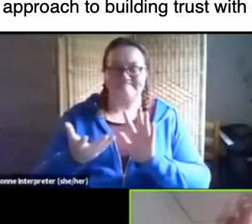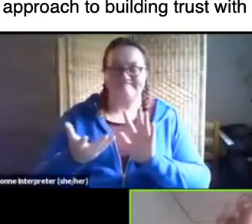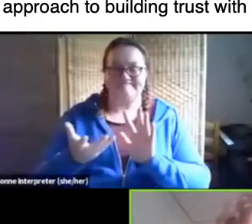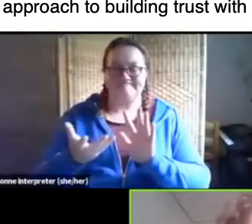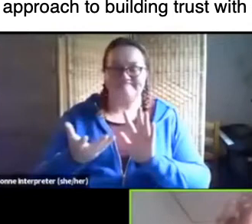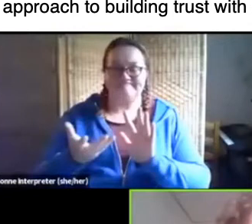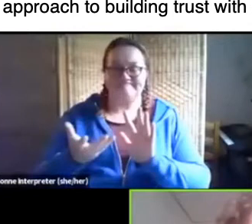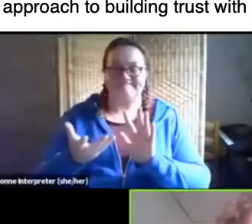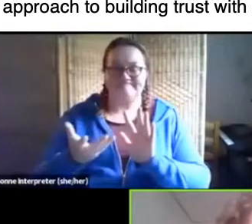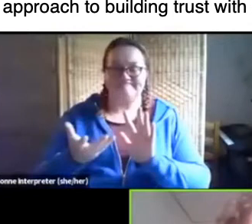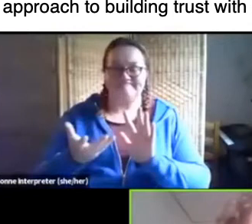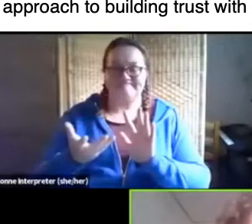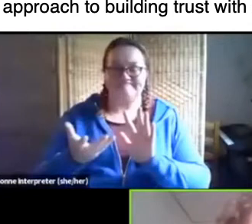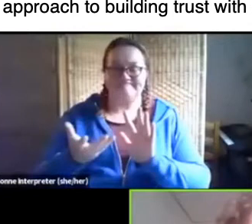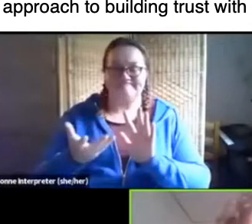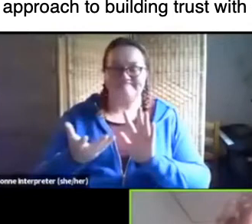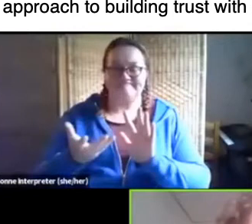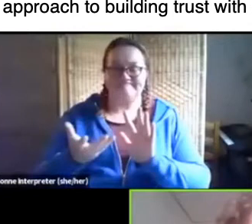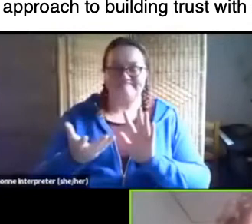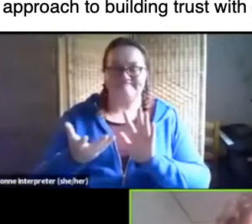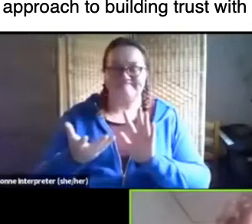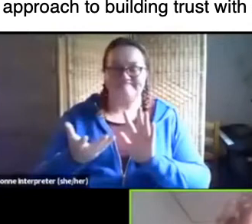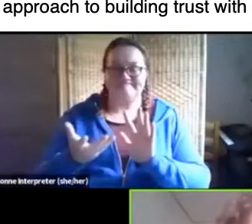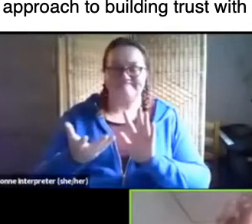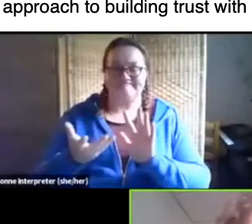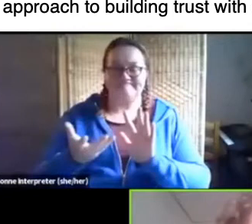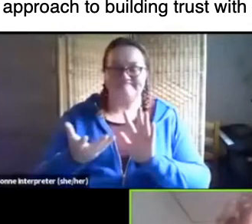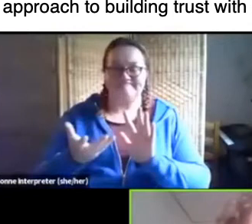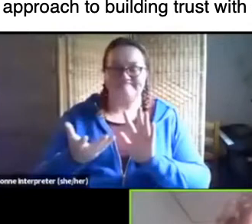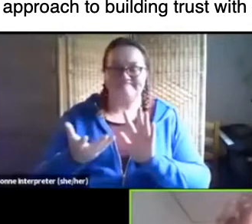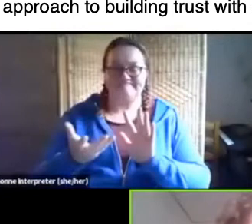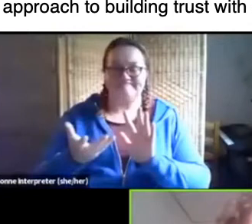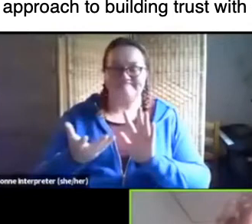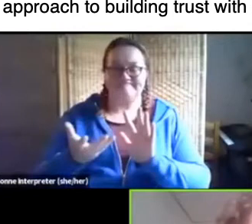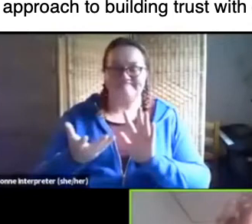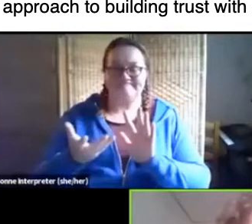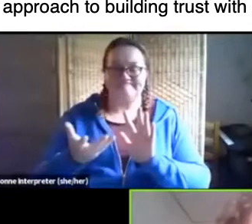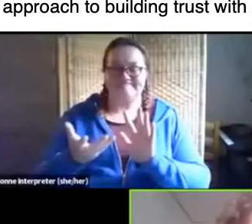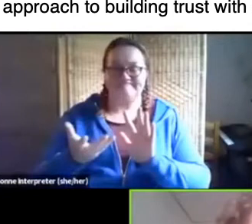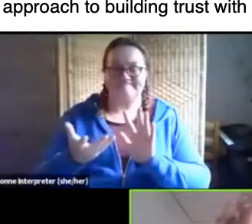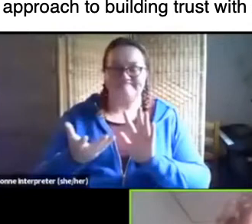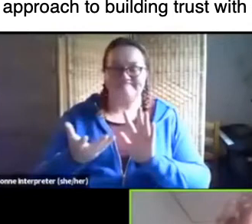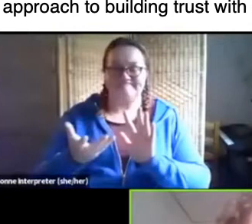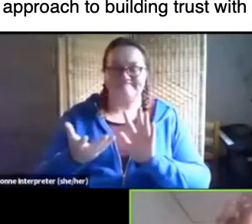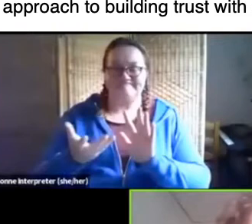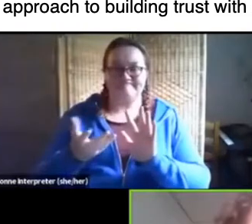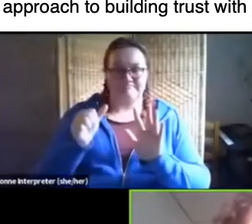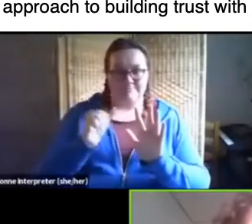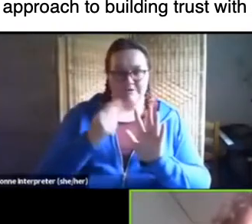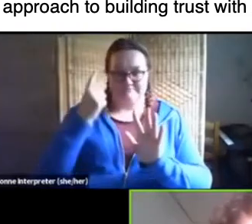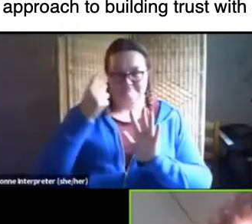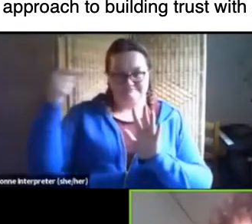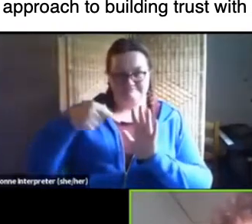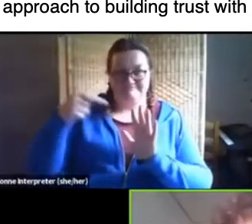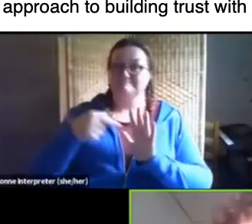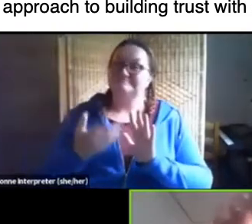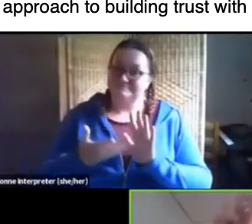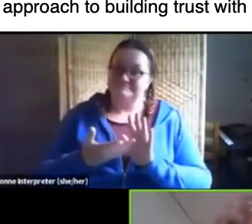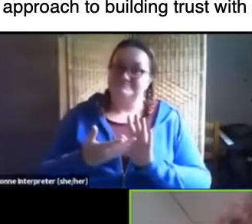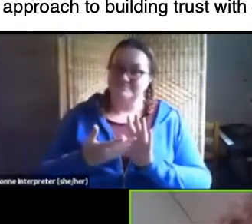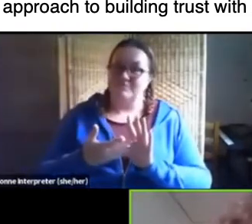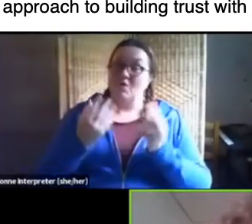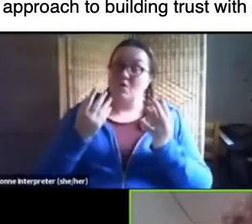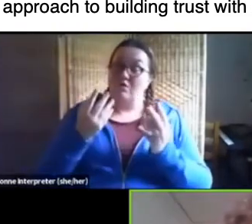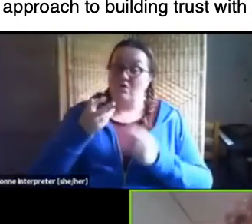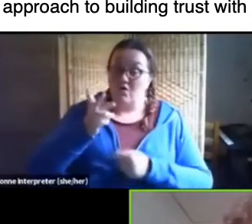Ree discussing their approach to building trust with disabled artists and audiences. And so often,